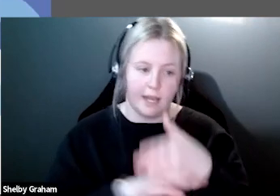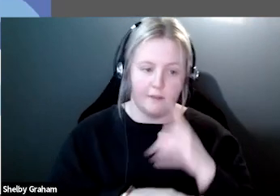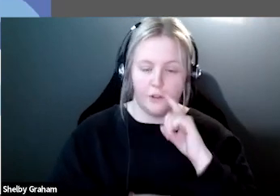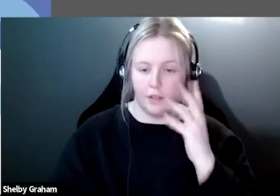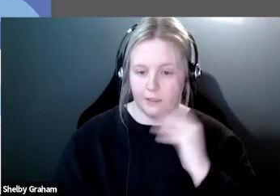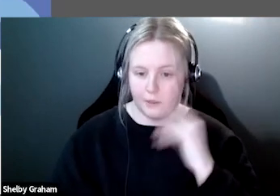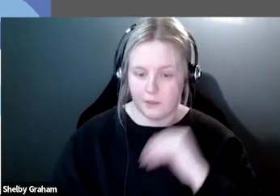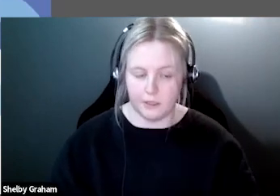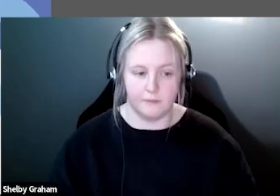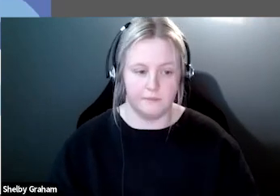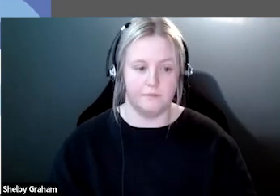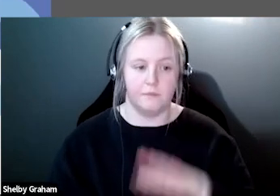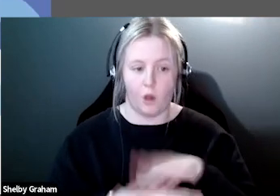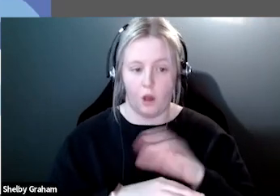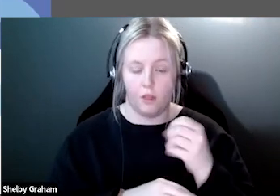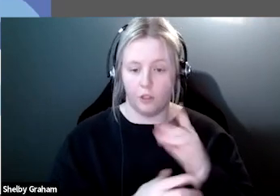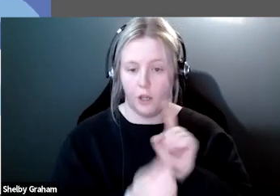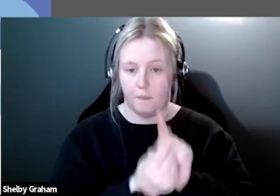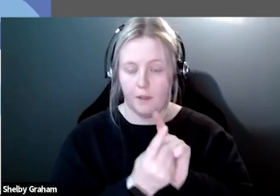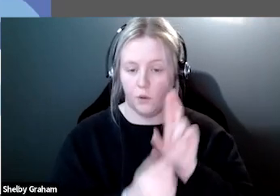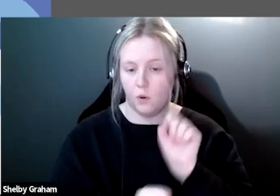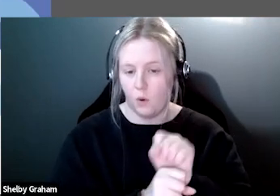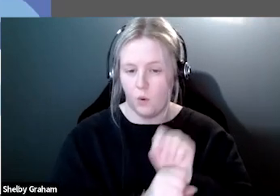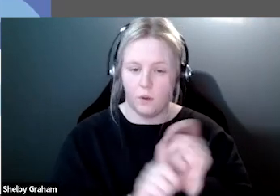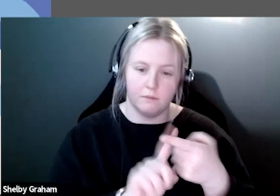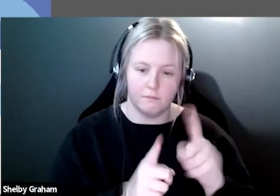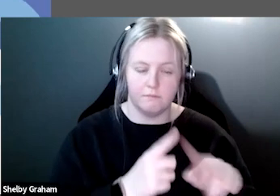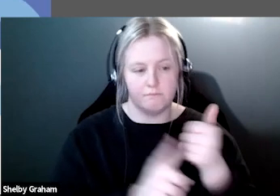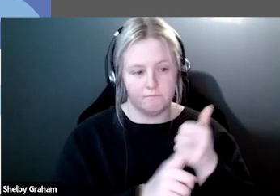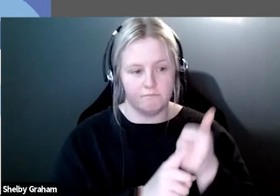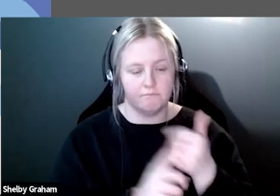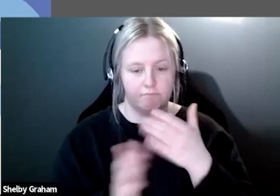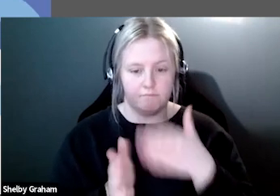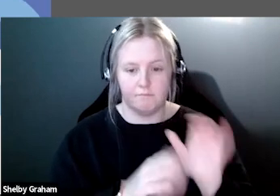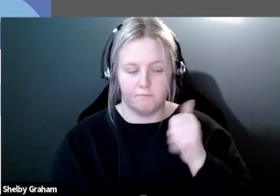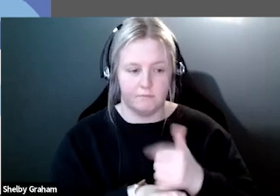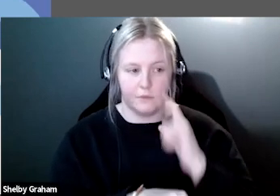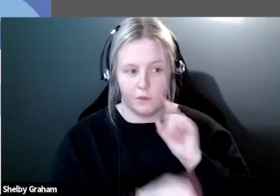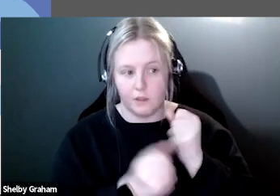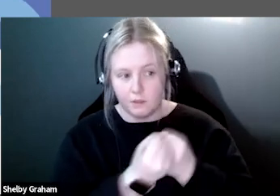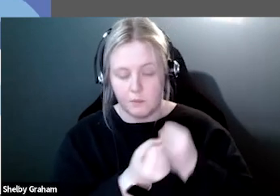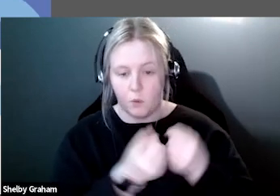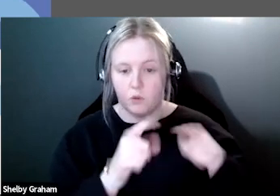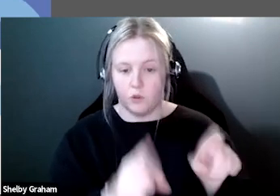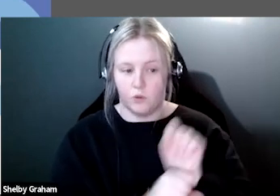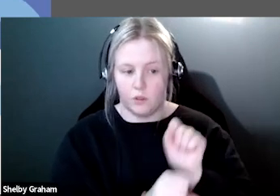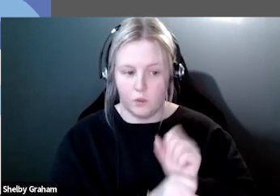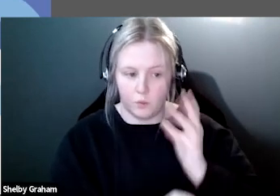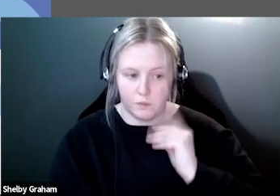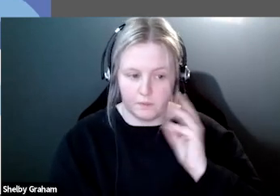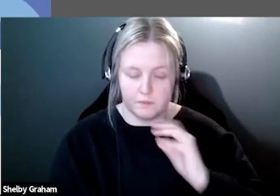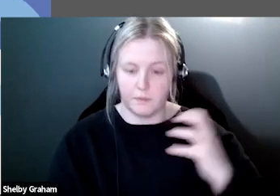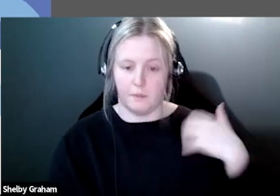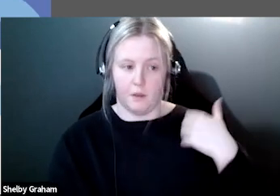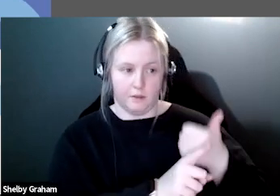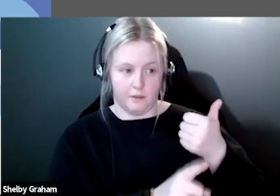An on-the-job mentor or work buddy is also arranged to deliver additional support throughout the work experience. Supervisors are encouraged to provide daily